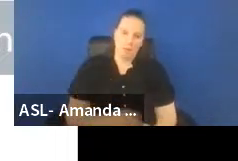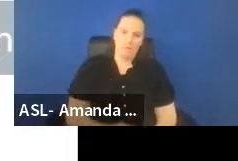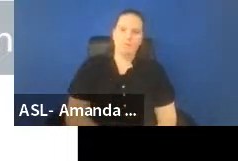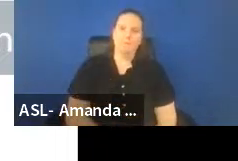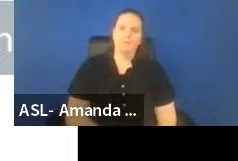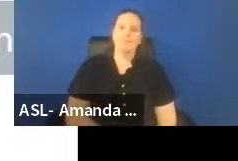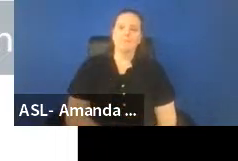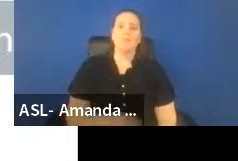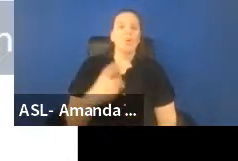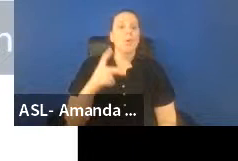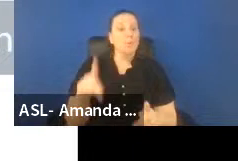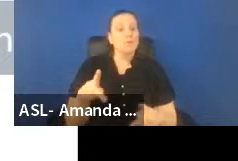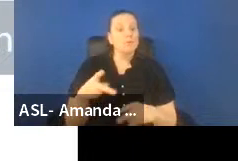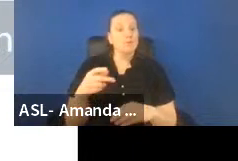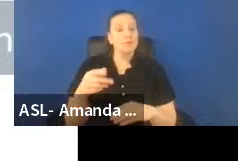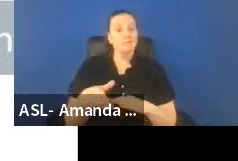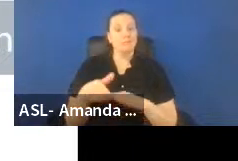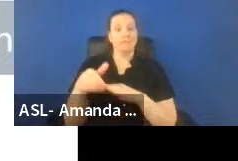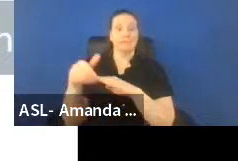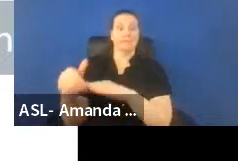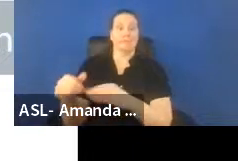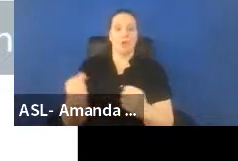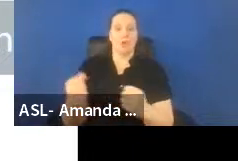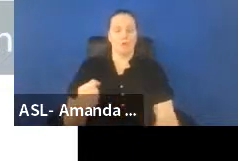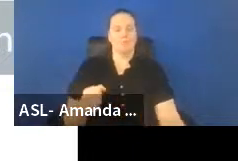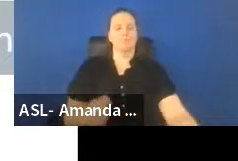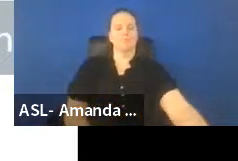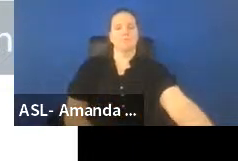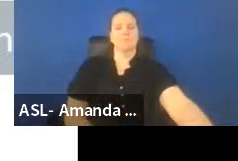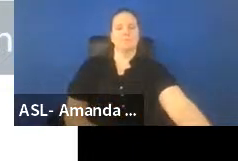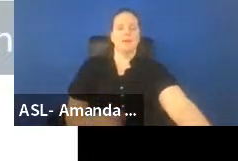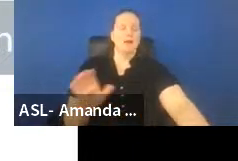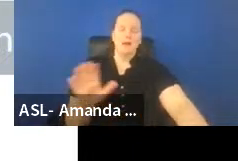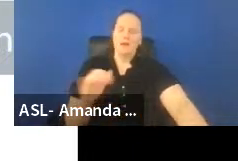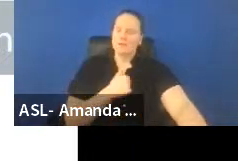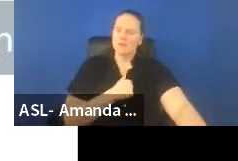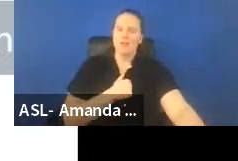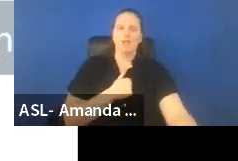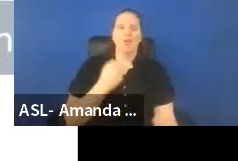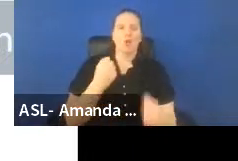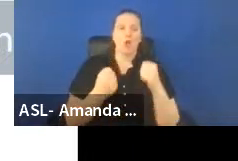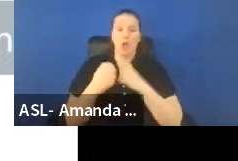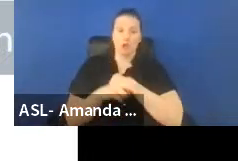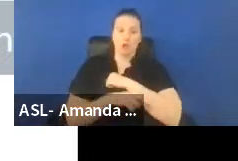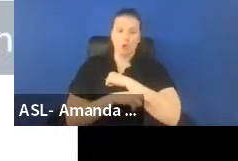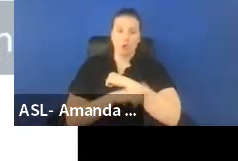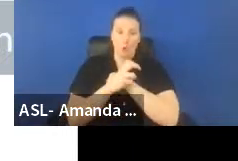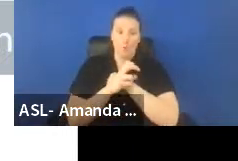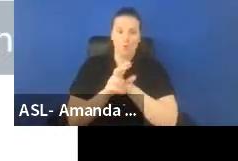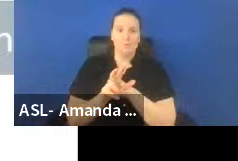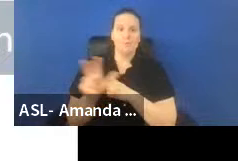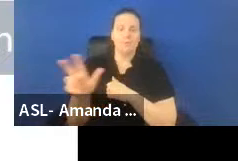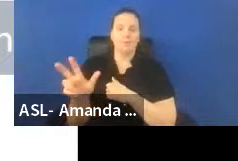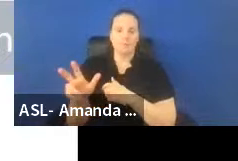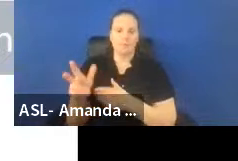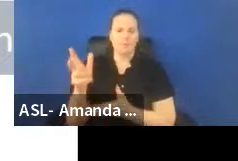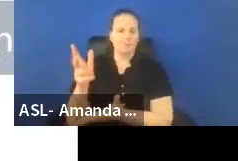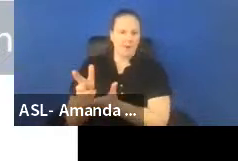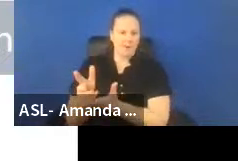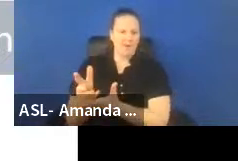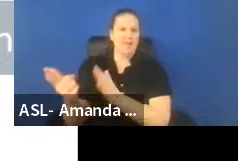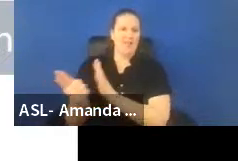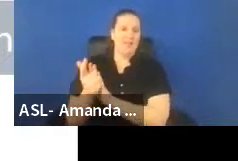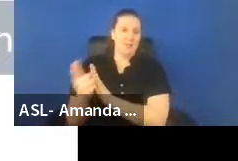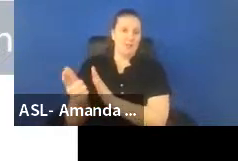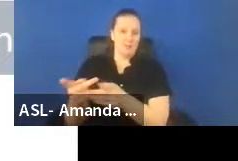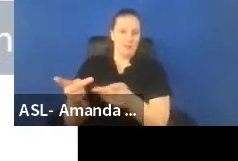person had their vehicle towed. Their vehicle was stolen. and then parked in an illegal spot. And